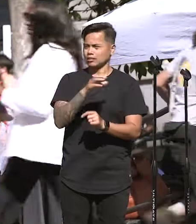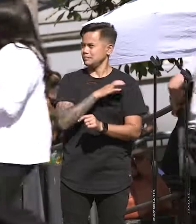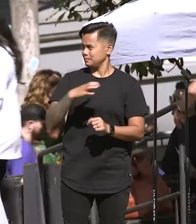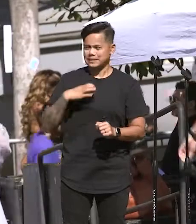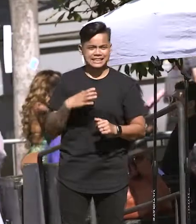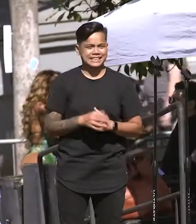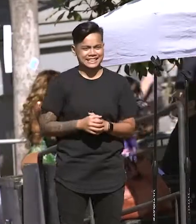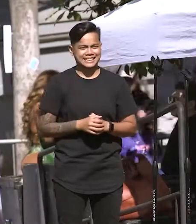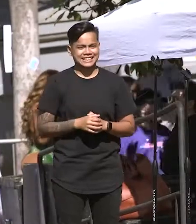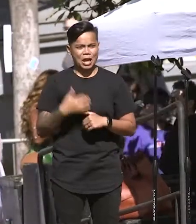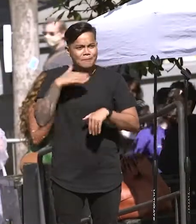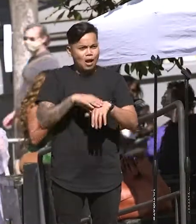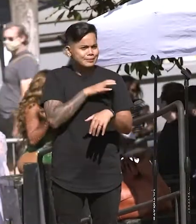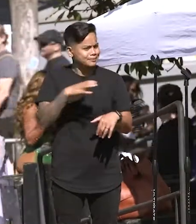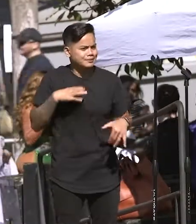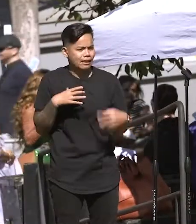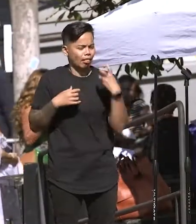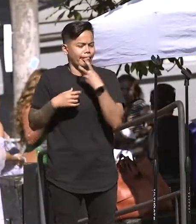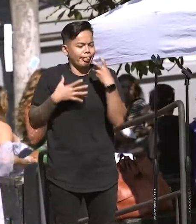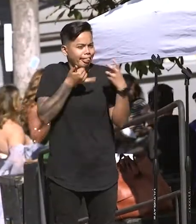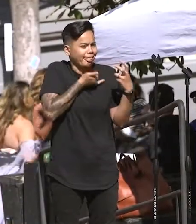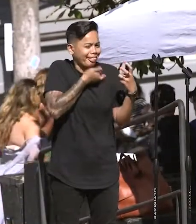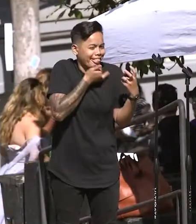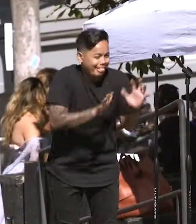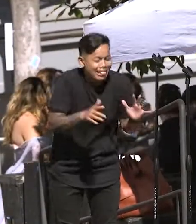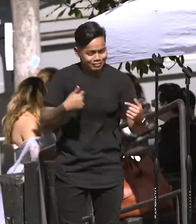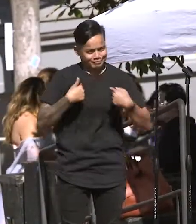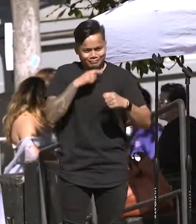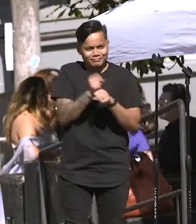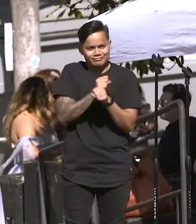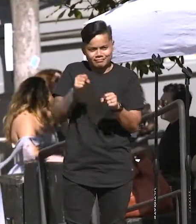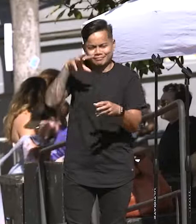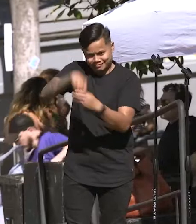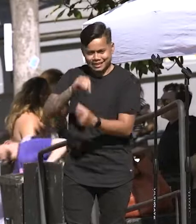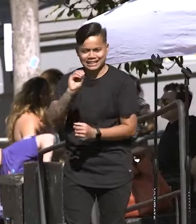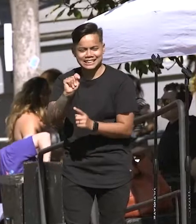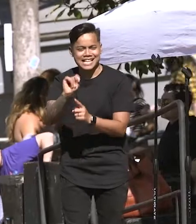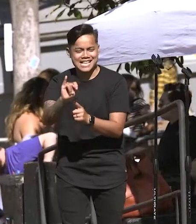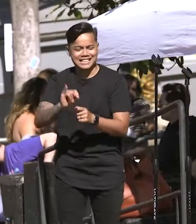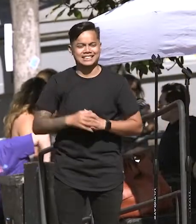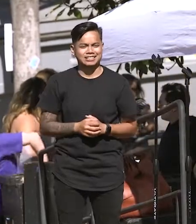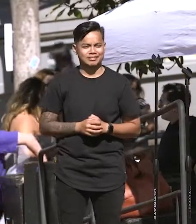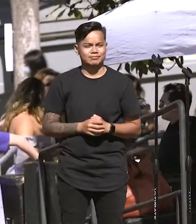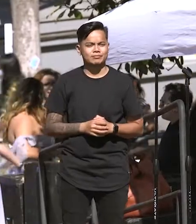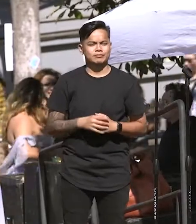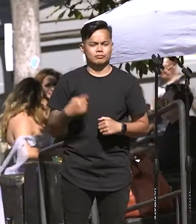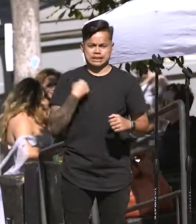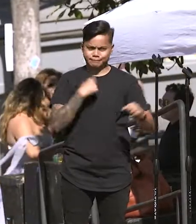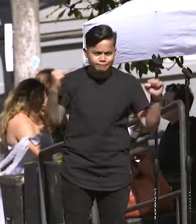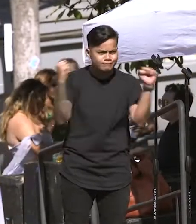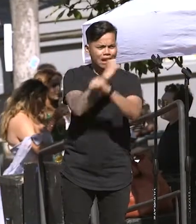it. Anyway, we are fighting for trans rights.